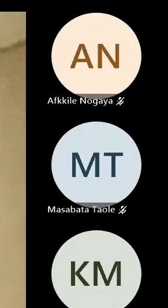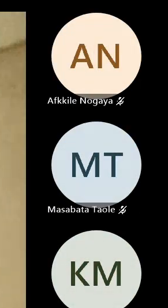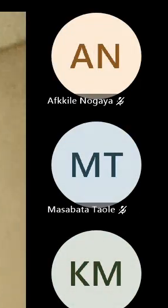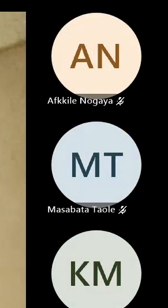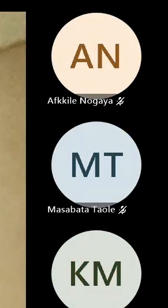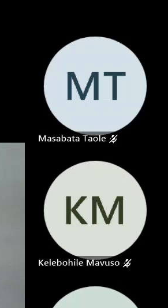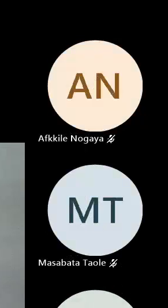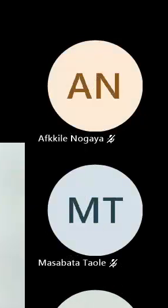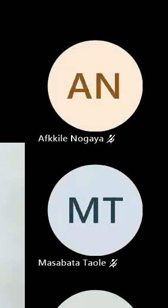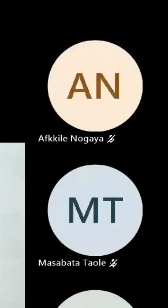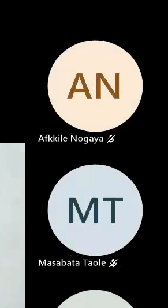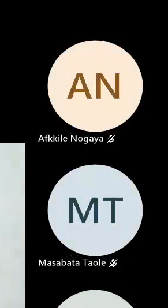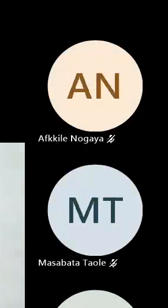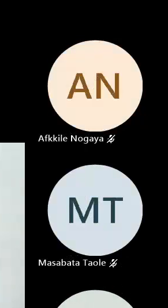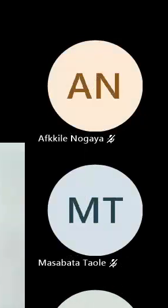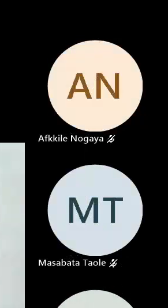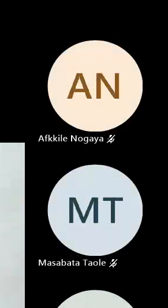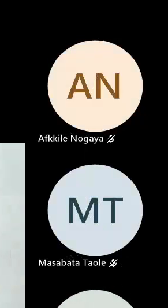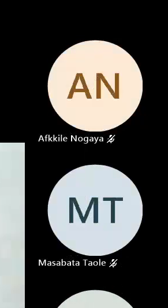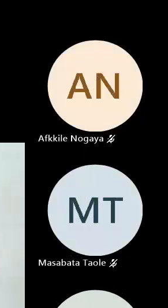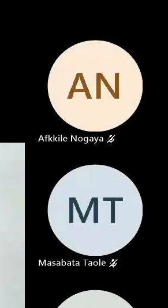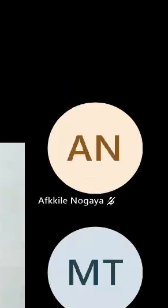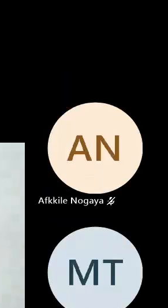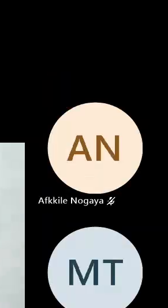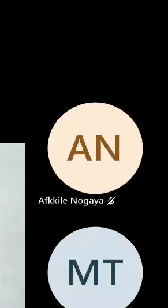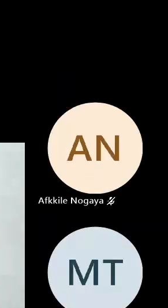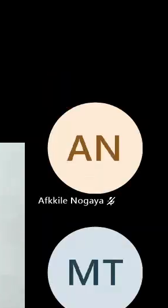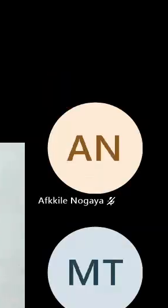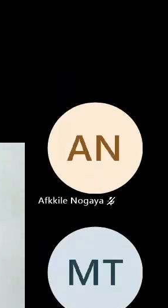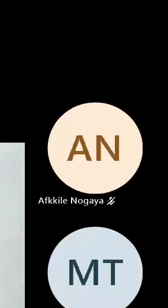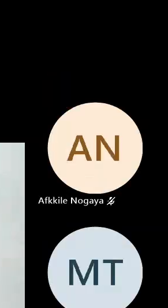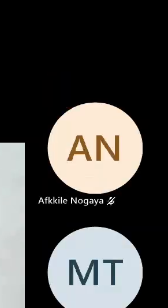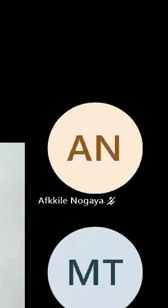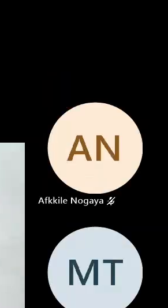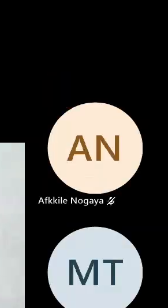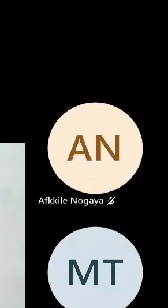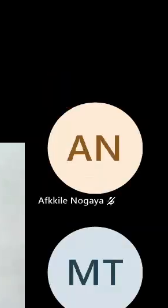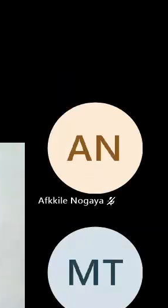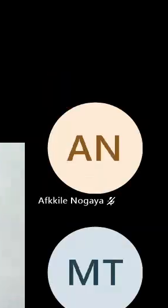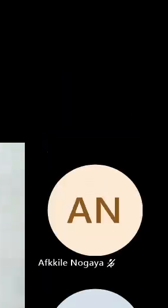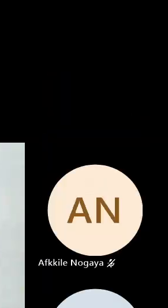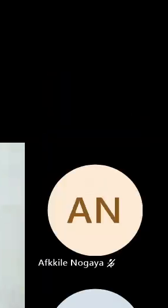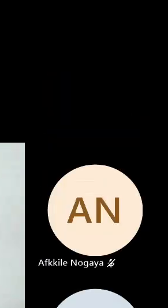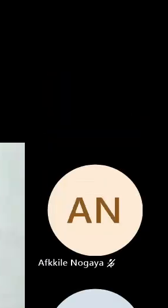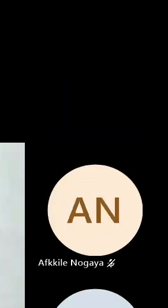maybe you were saying goodbye. All right. Thank you, everybody. Bye.